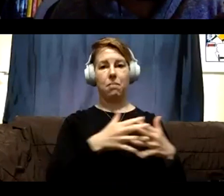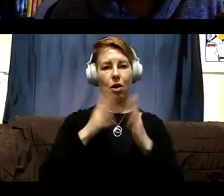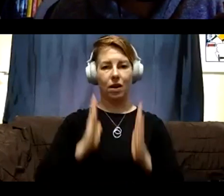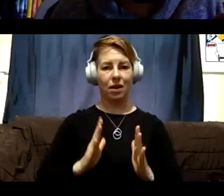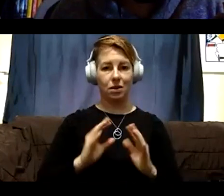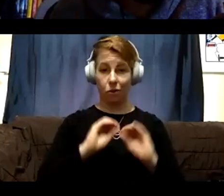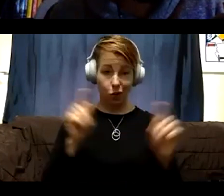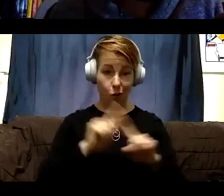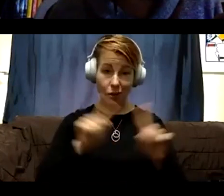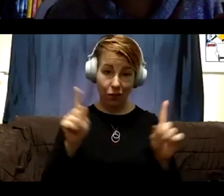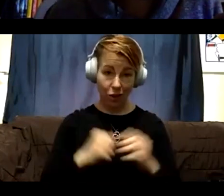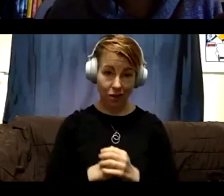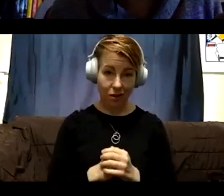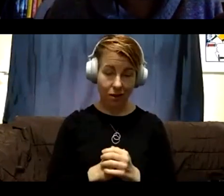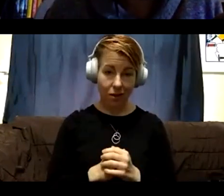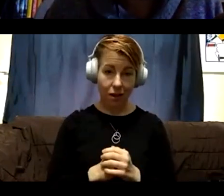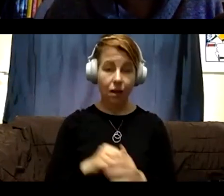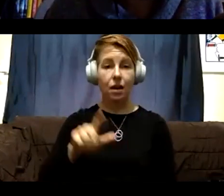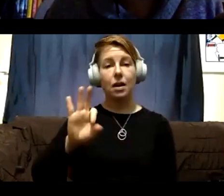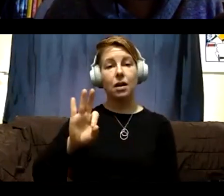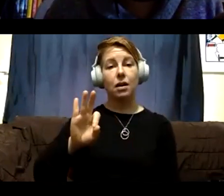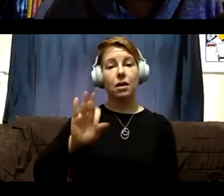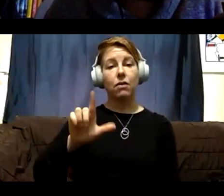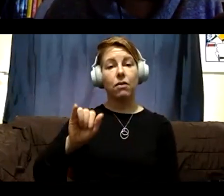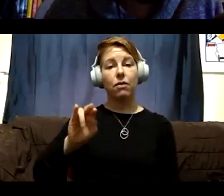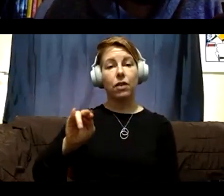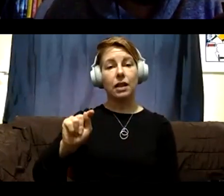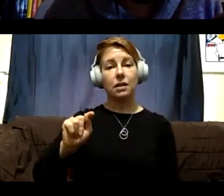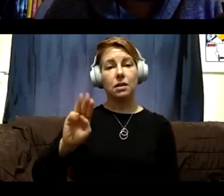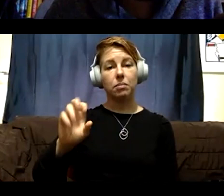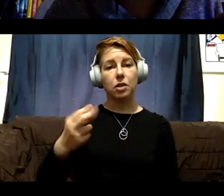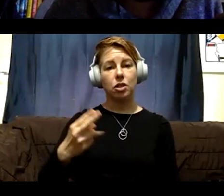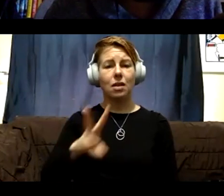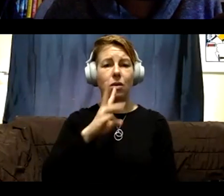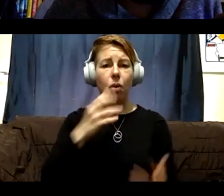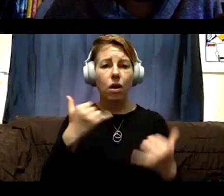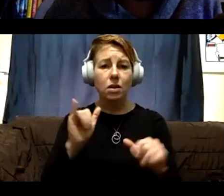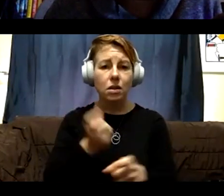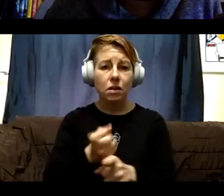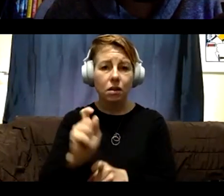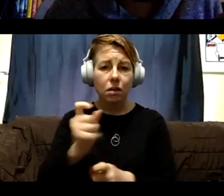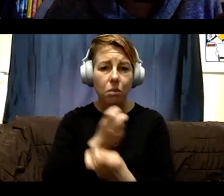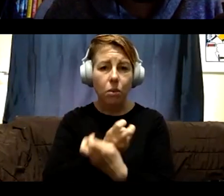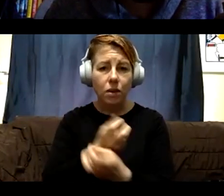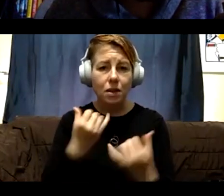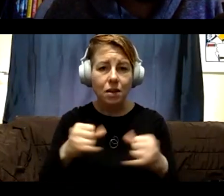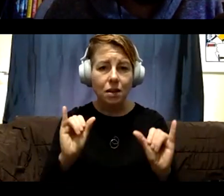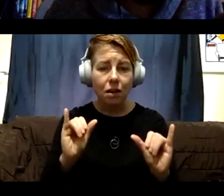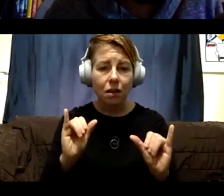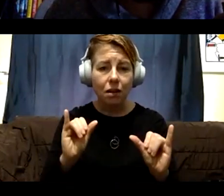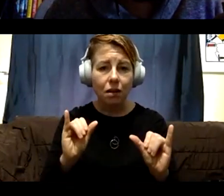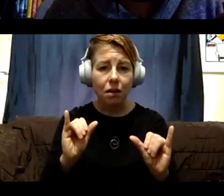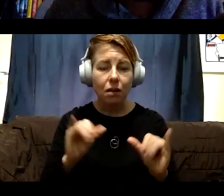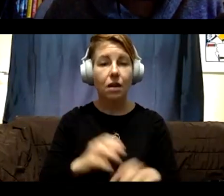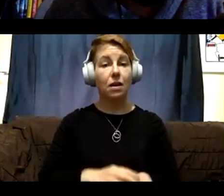In Flint, Michigan, the water is still poisoned. A global pandemic has wreaked particular havoc in the cities, the